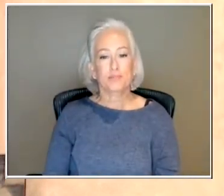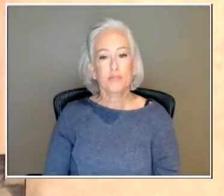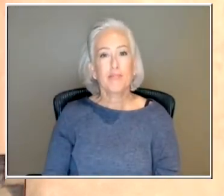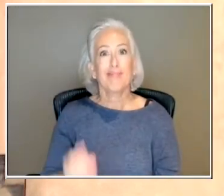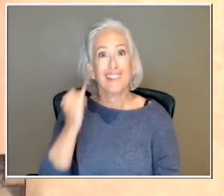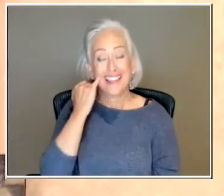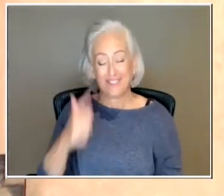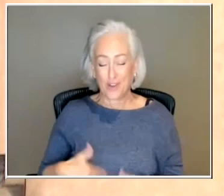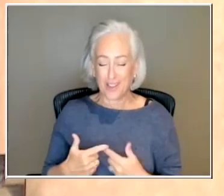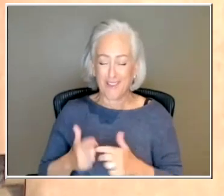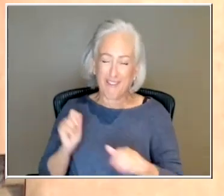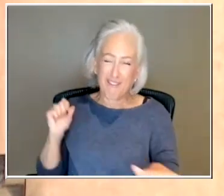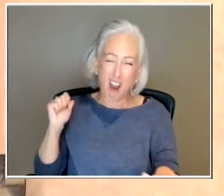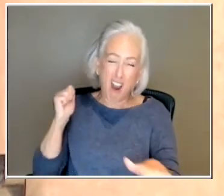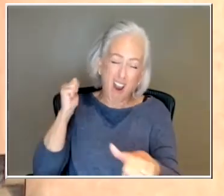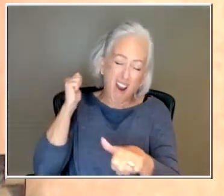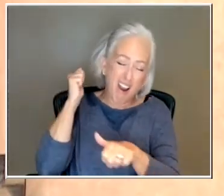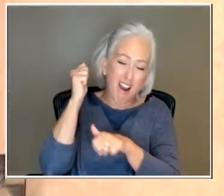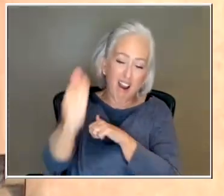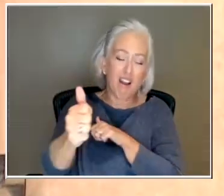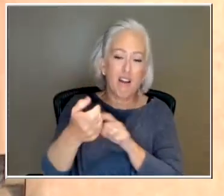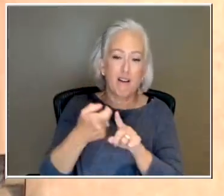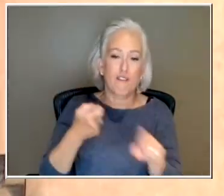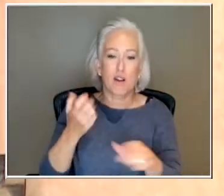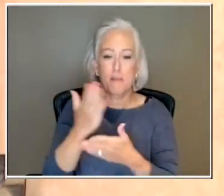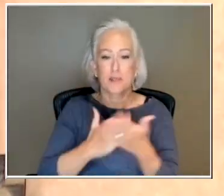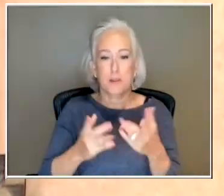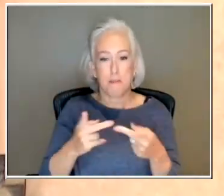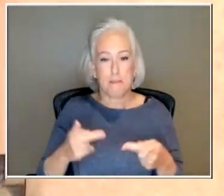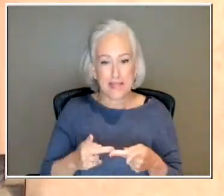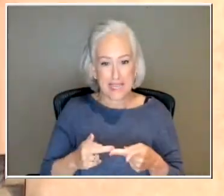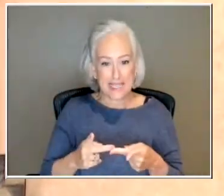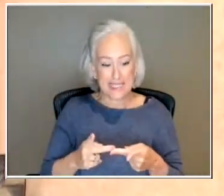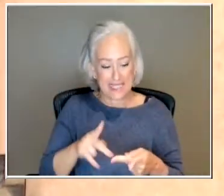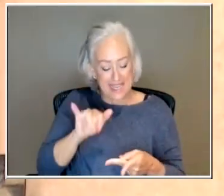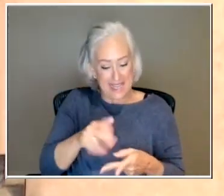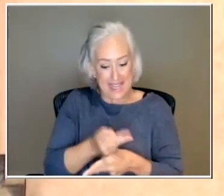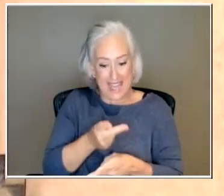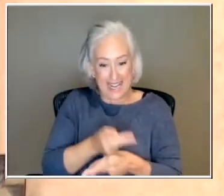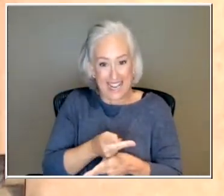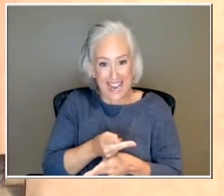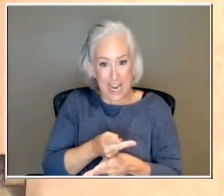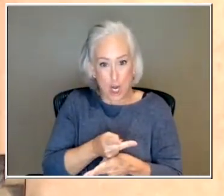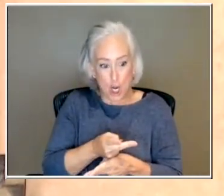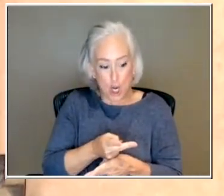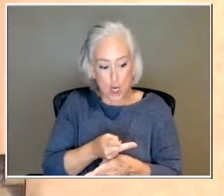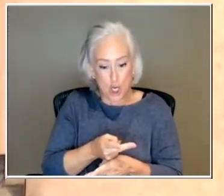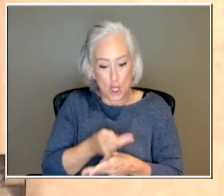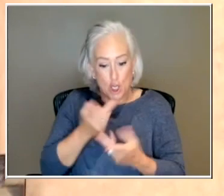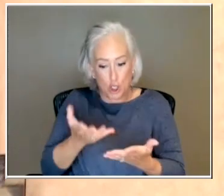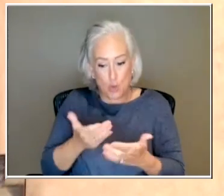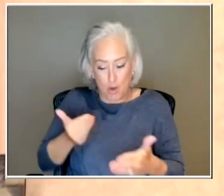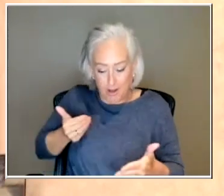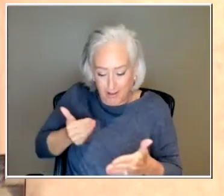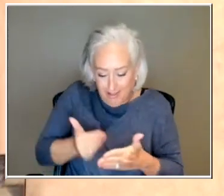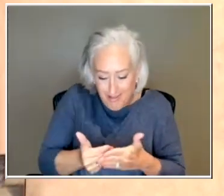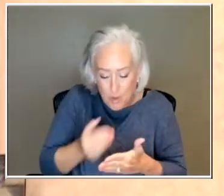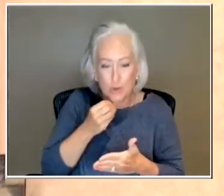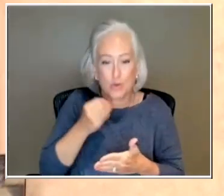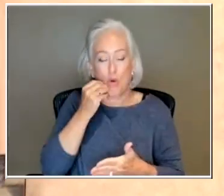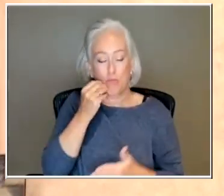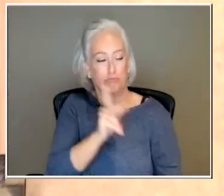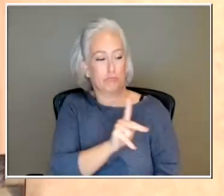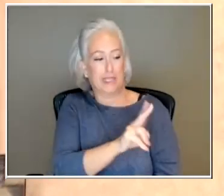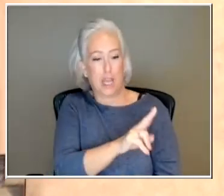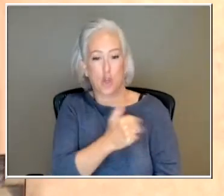and hours away, that all of a sudden the care, you want to have the best care close to home. And KU provided that for me. They